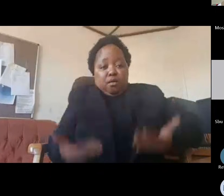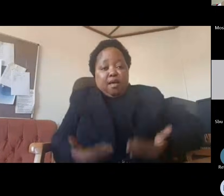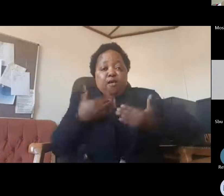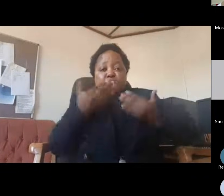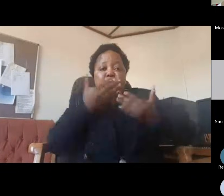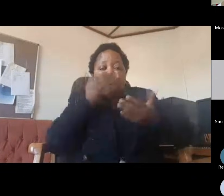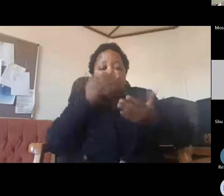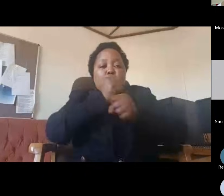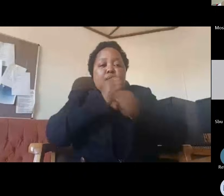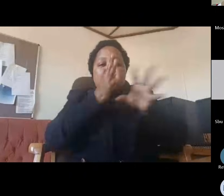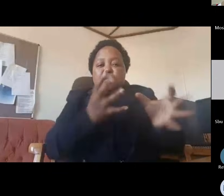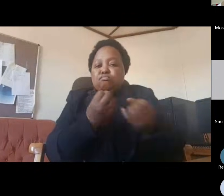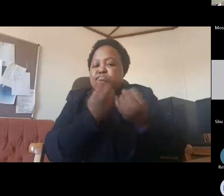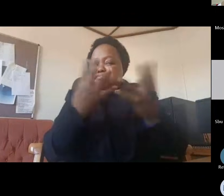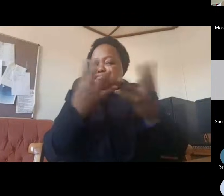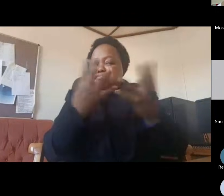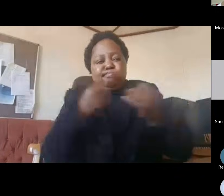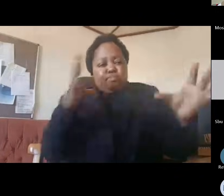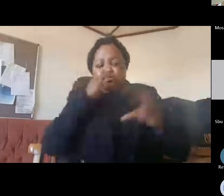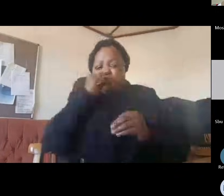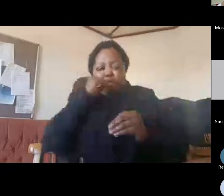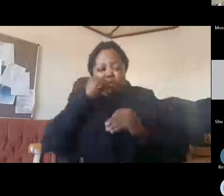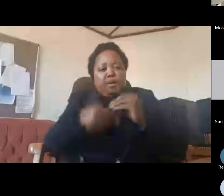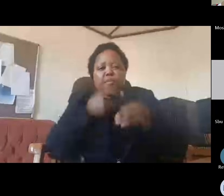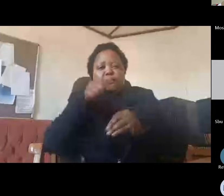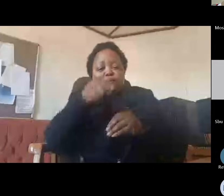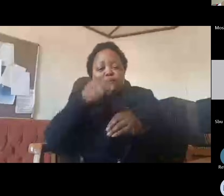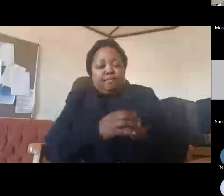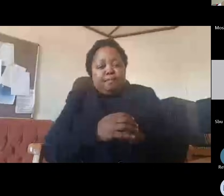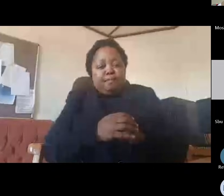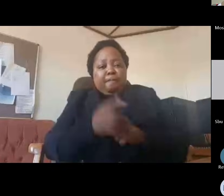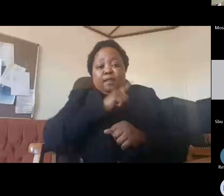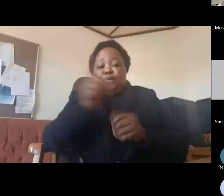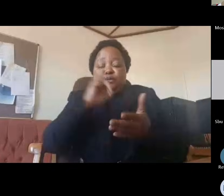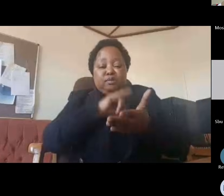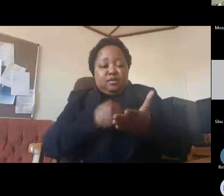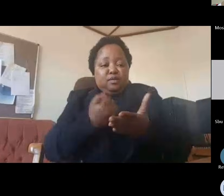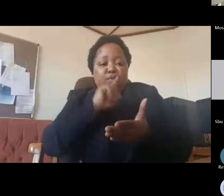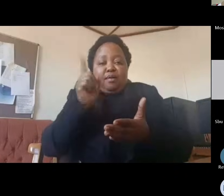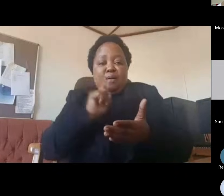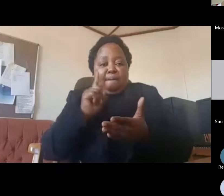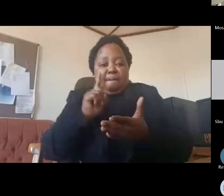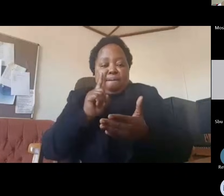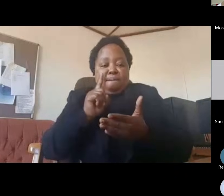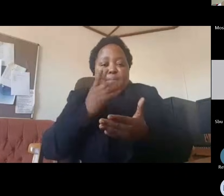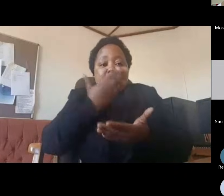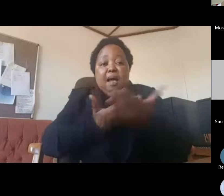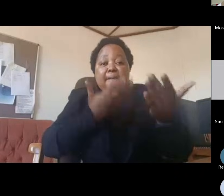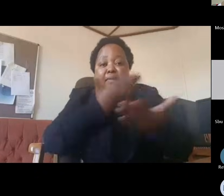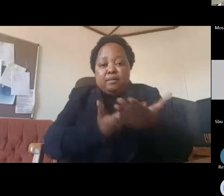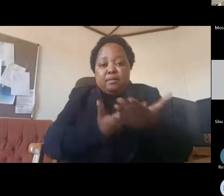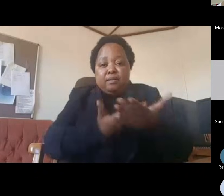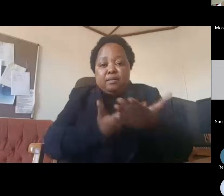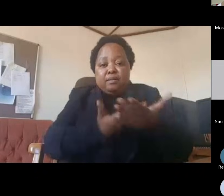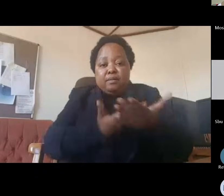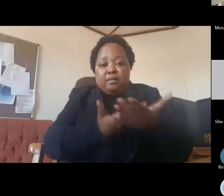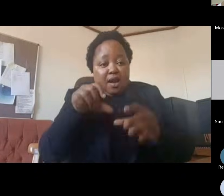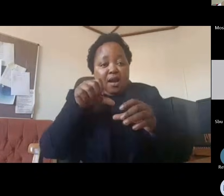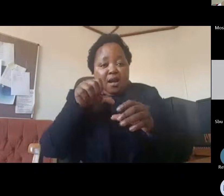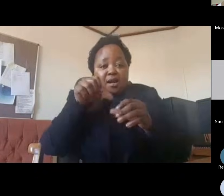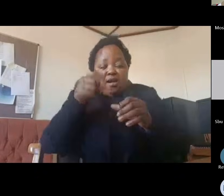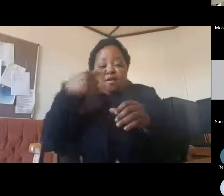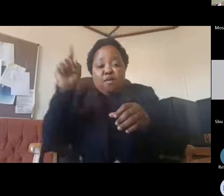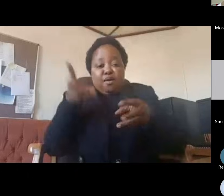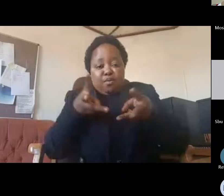health workers spoke about not necessarily applying the protocol in the right way in those cases because they knew an